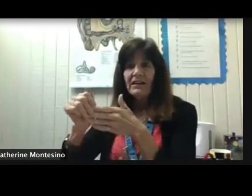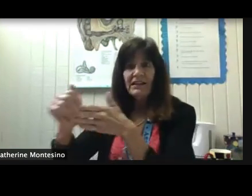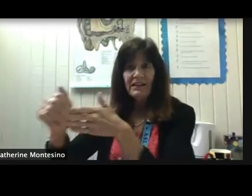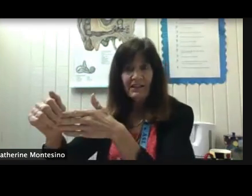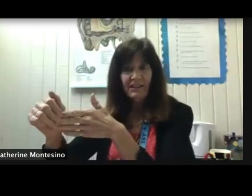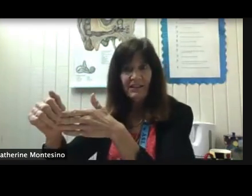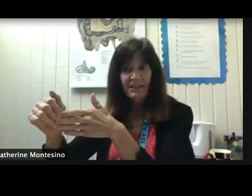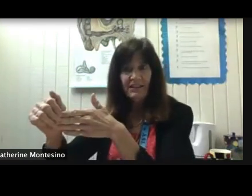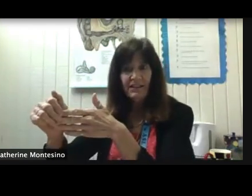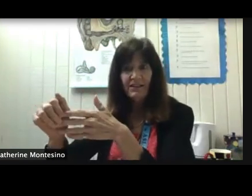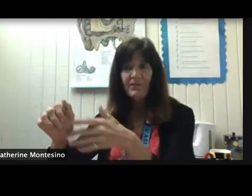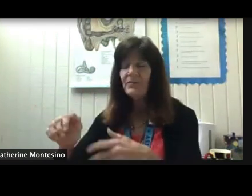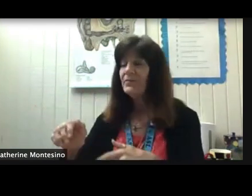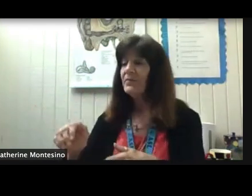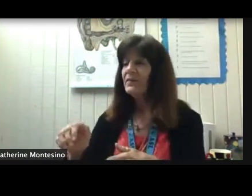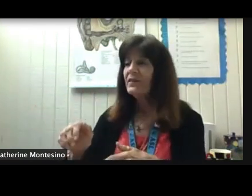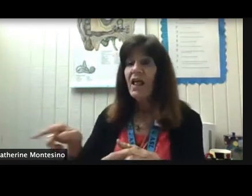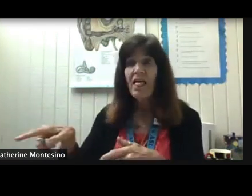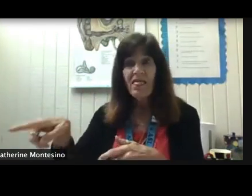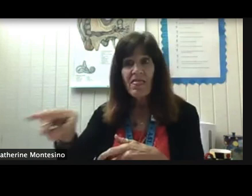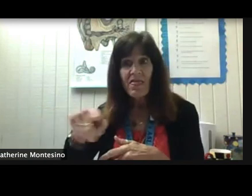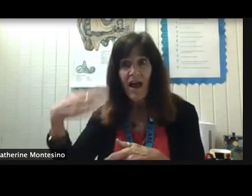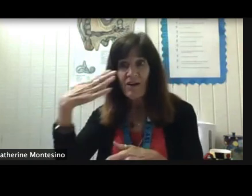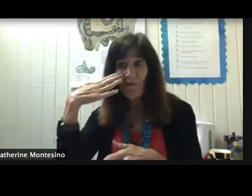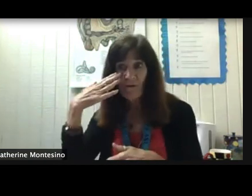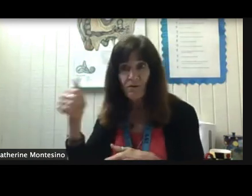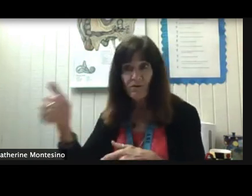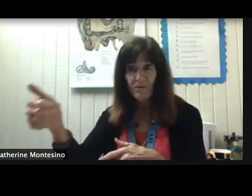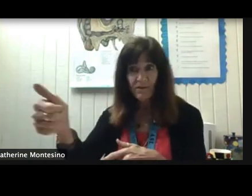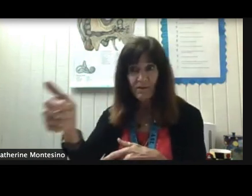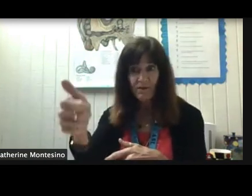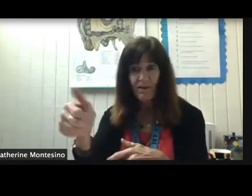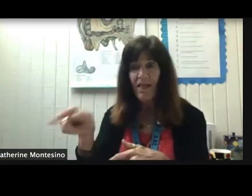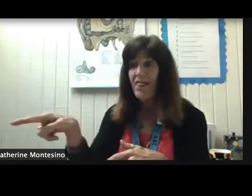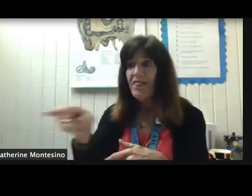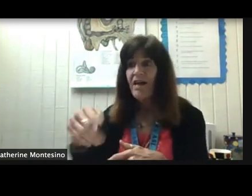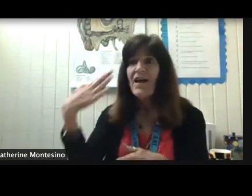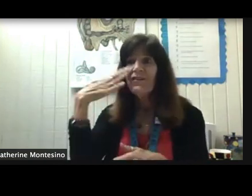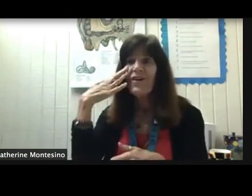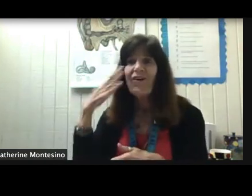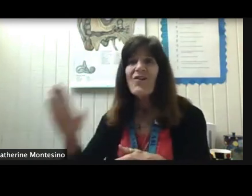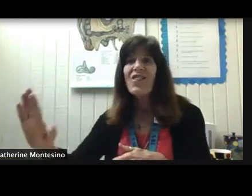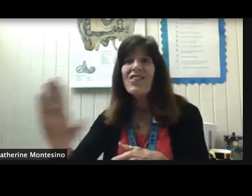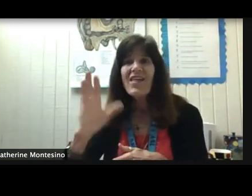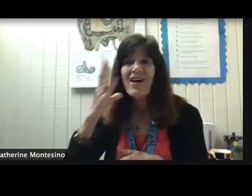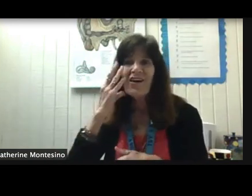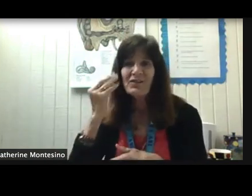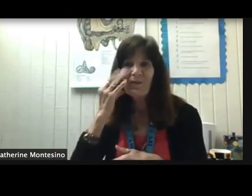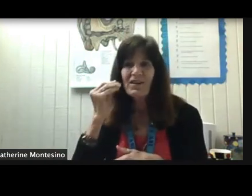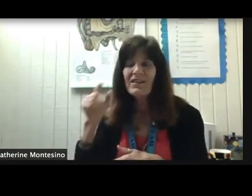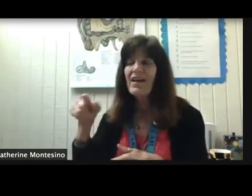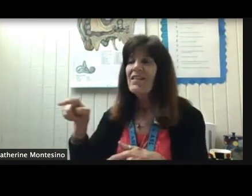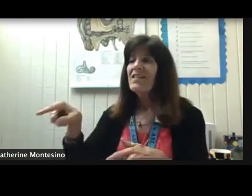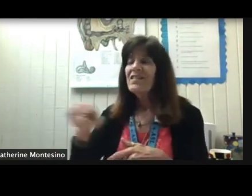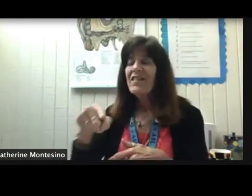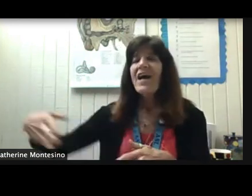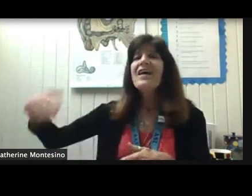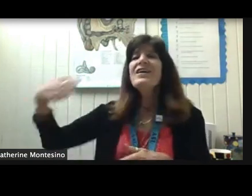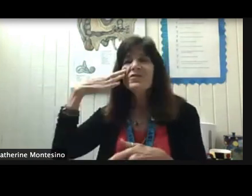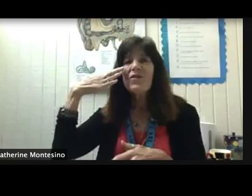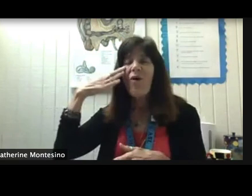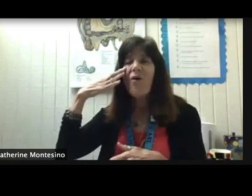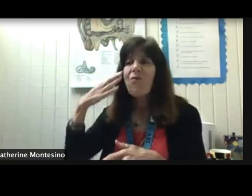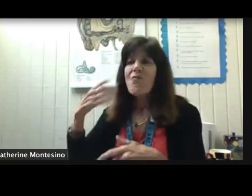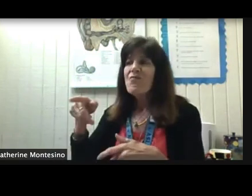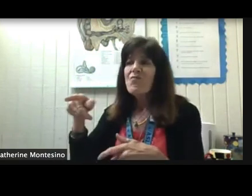Follow their lead. They know themselves. They know themselves. their experience.